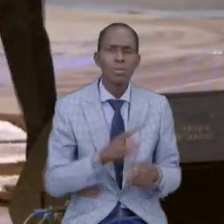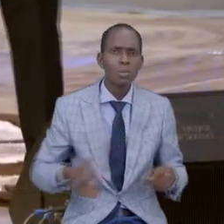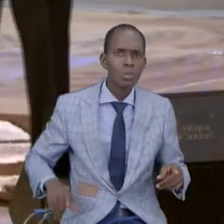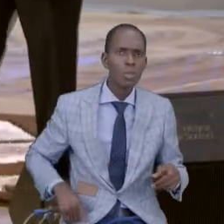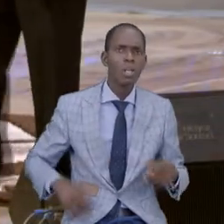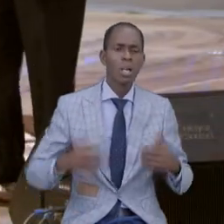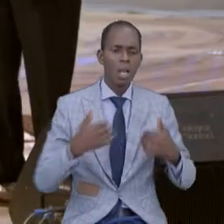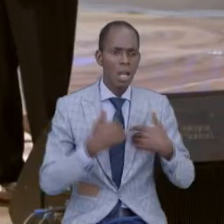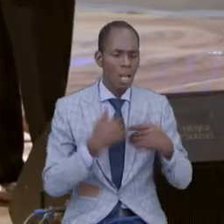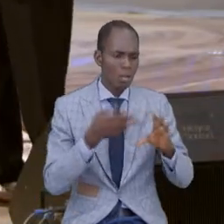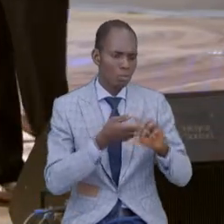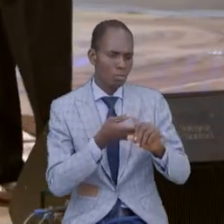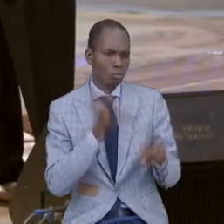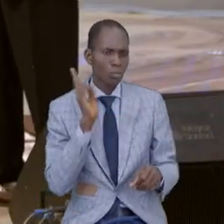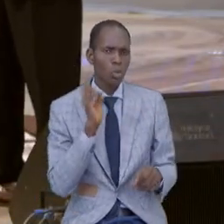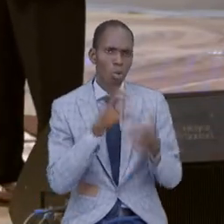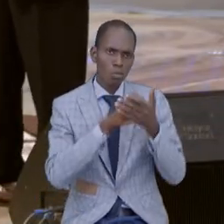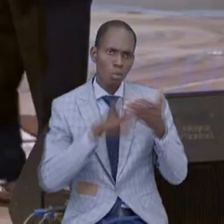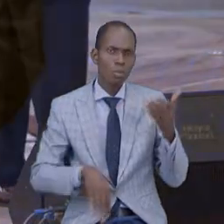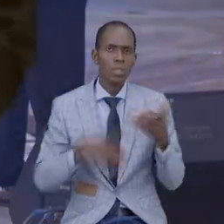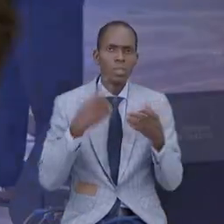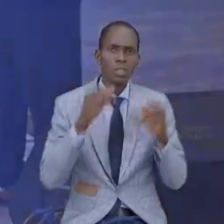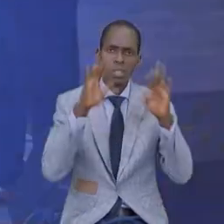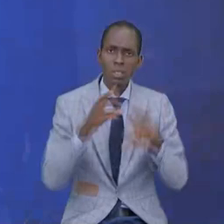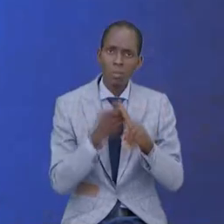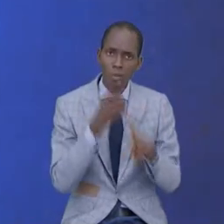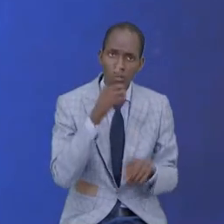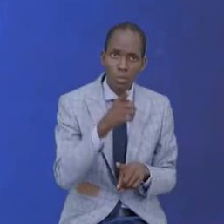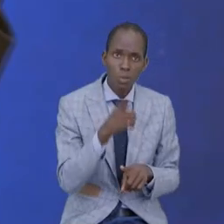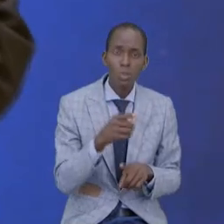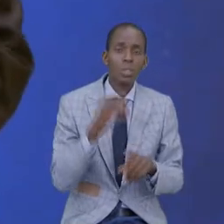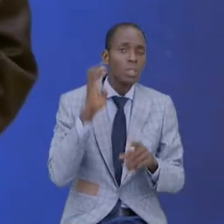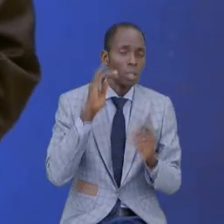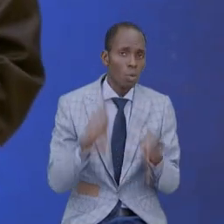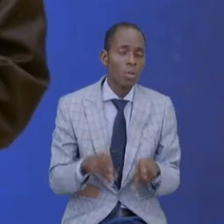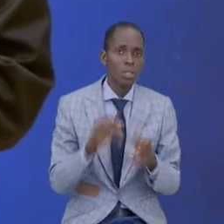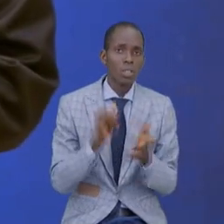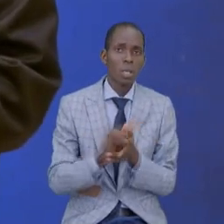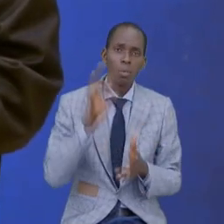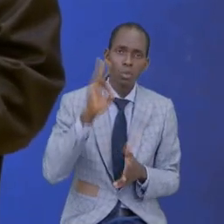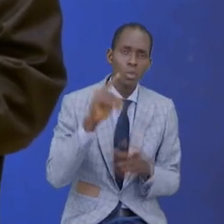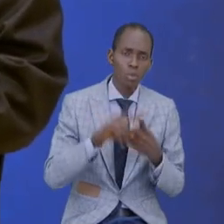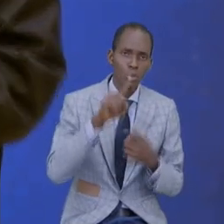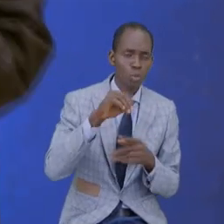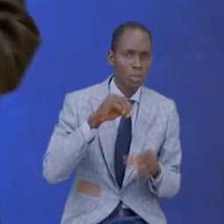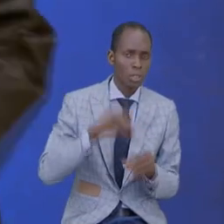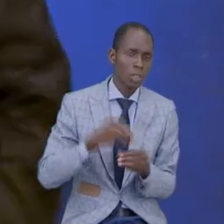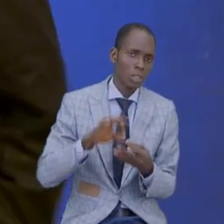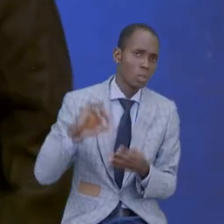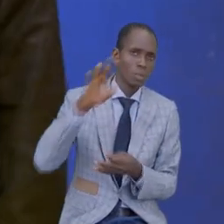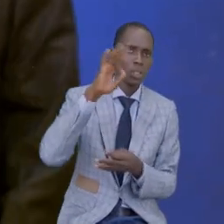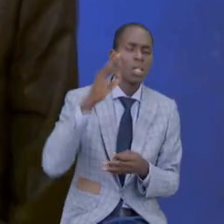the teachers from you. He therefore that ministered to you the Spirit and